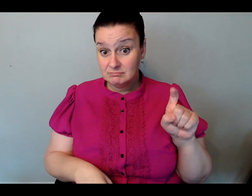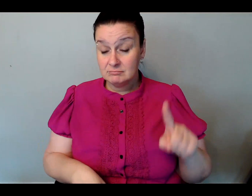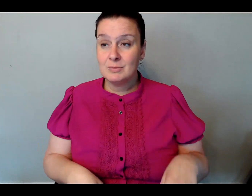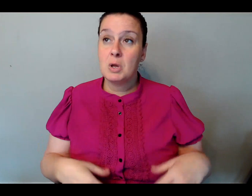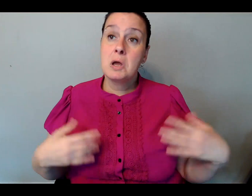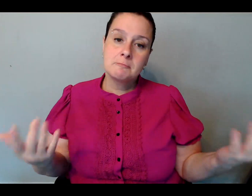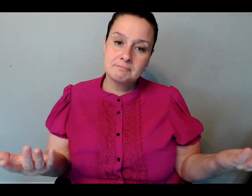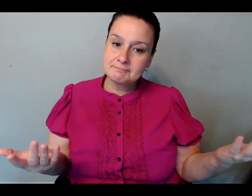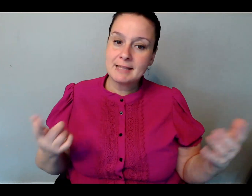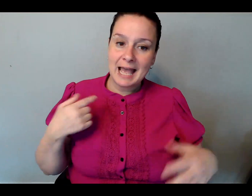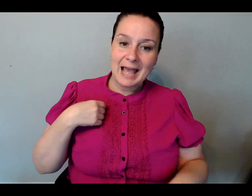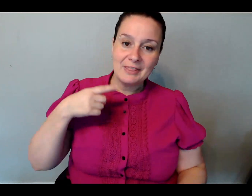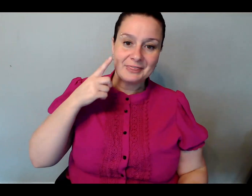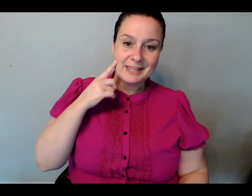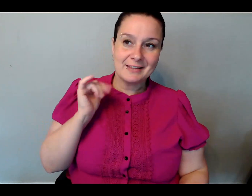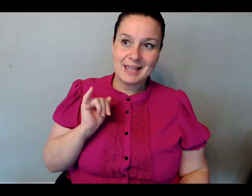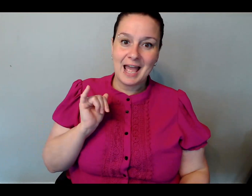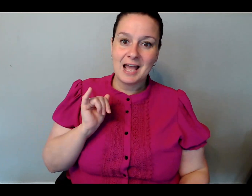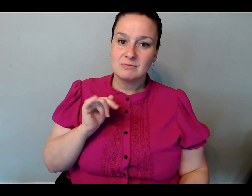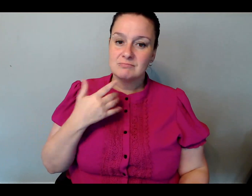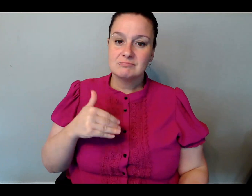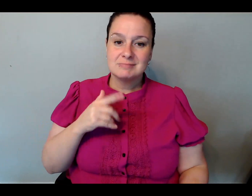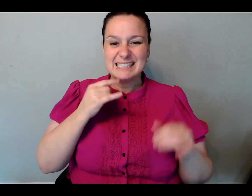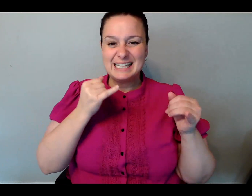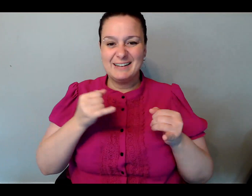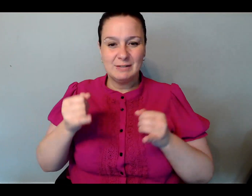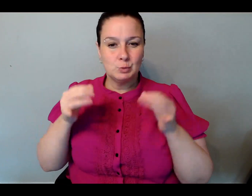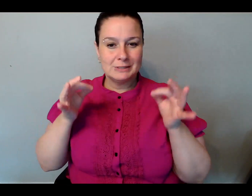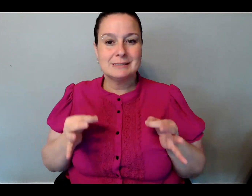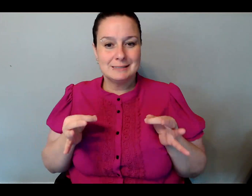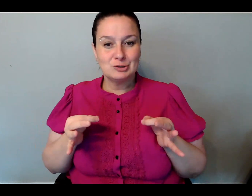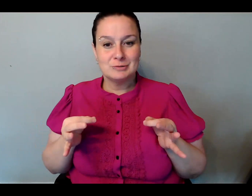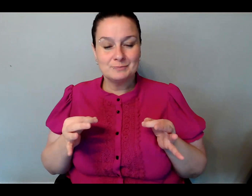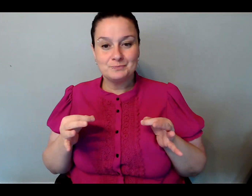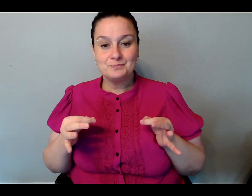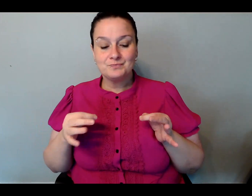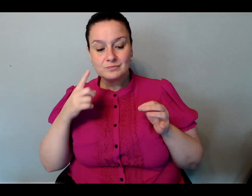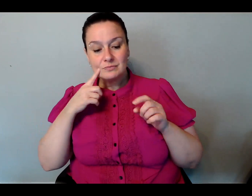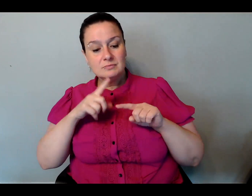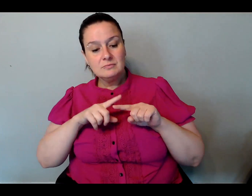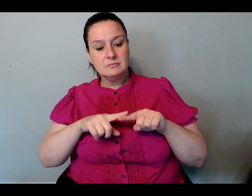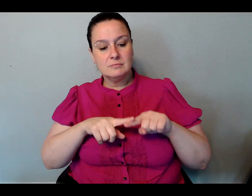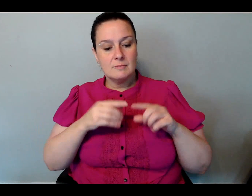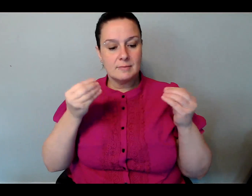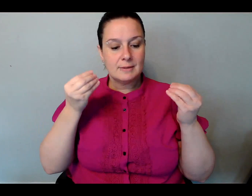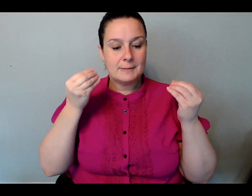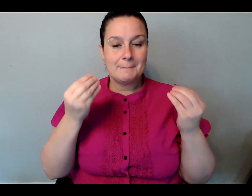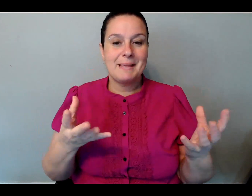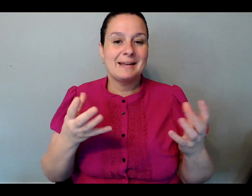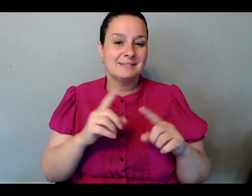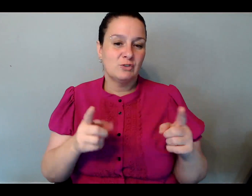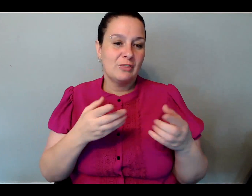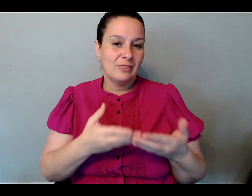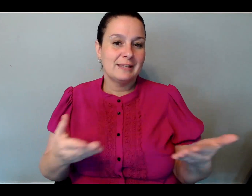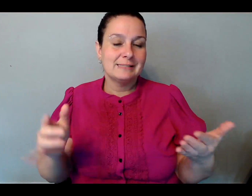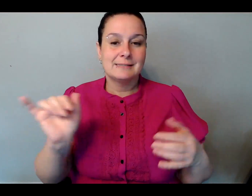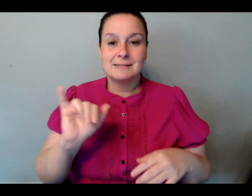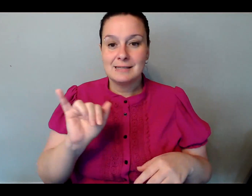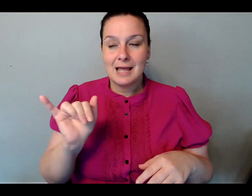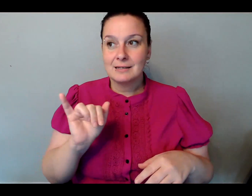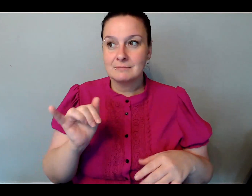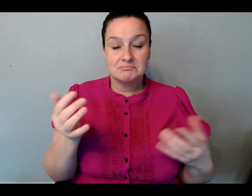think that's gonna be a very like individualized decision. I'm sure it depends on a lot of factors like what the